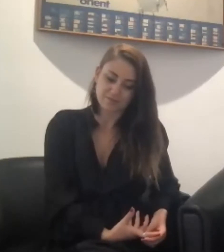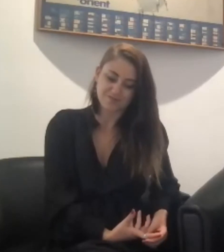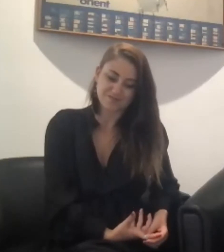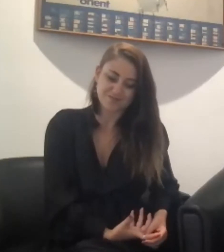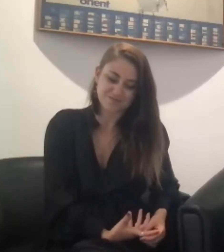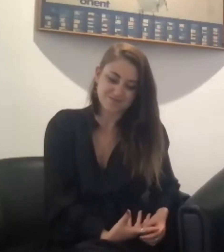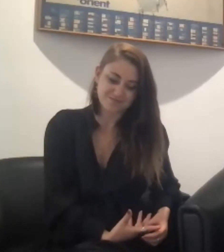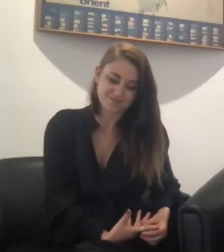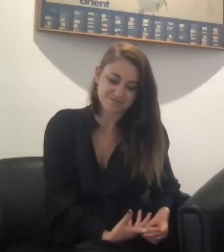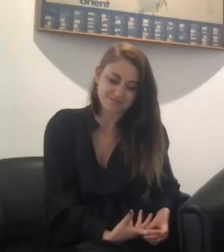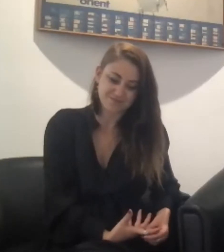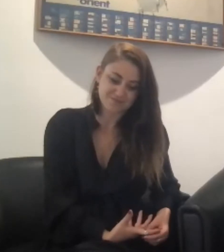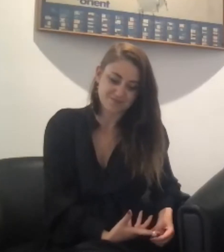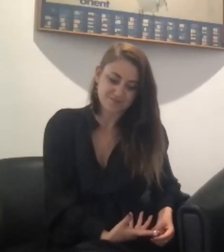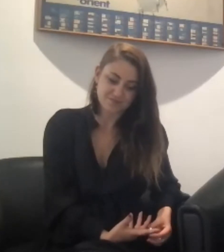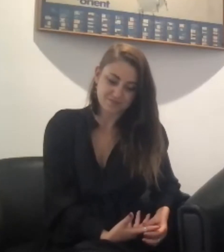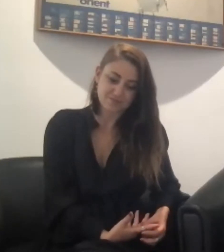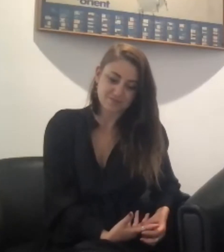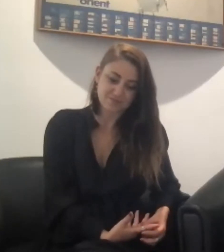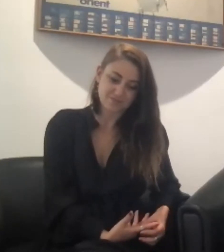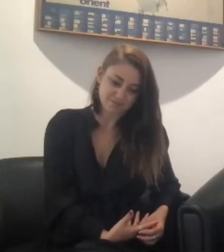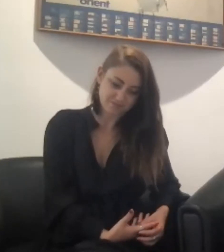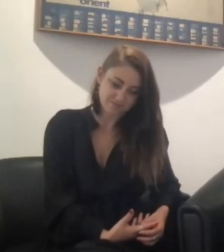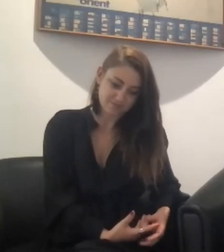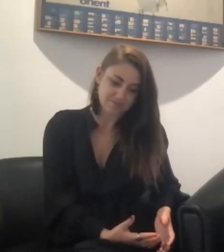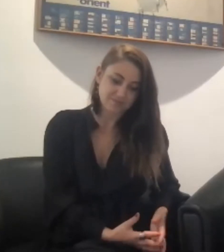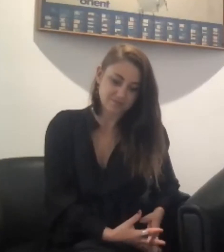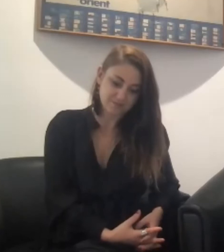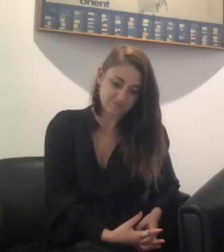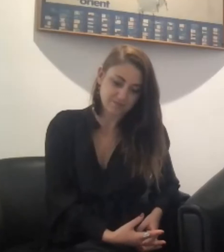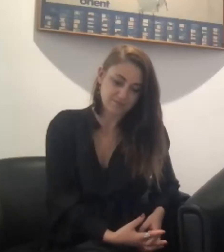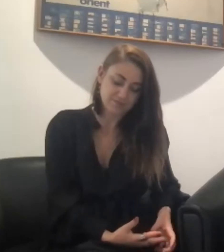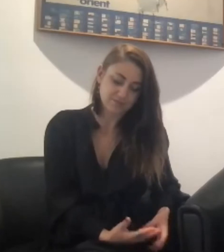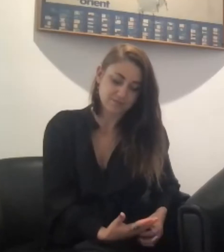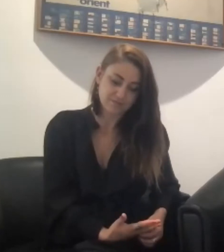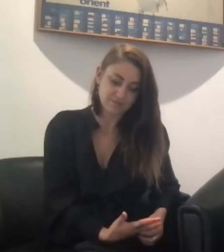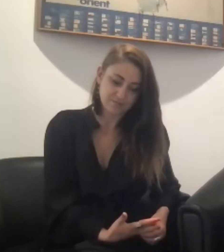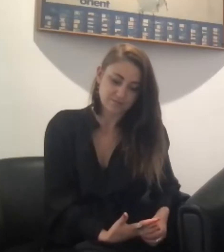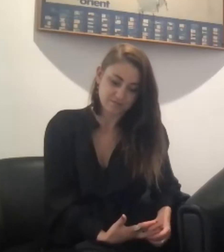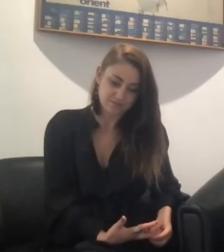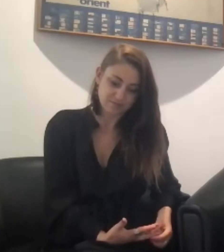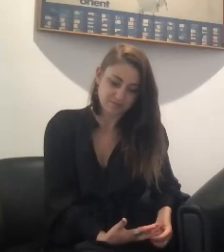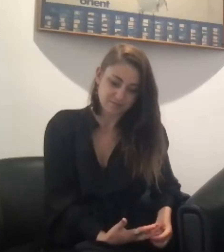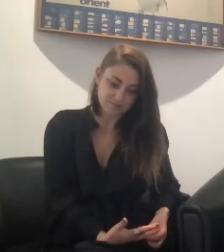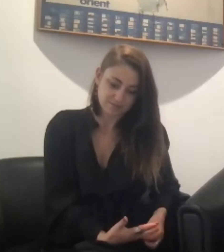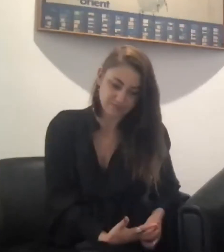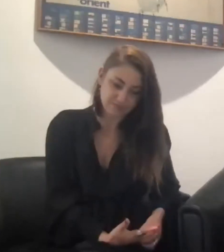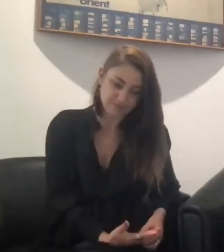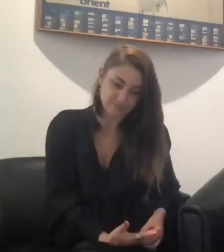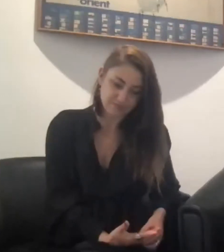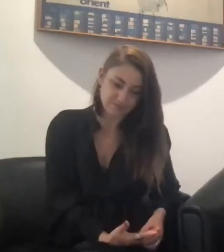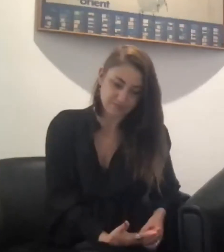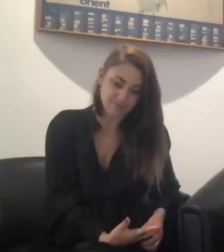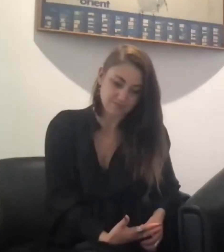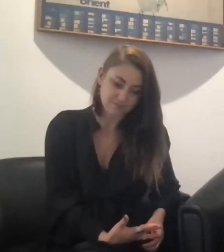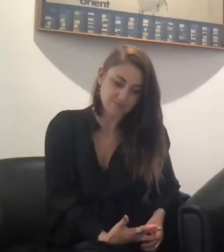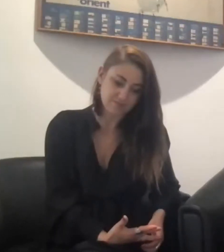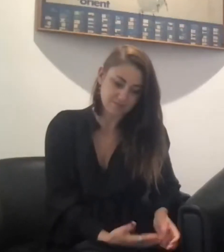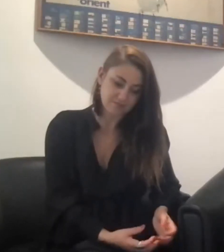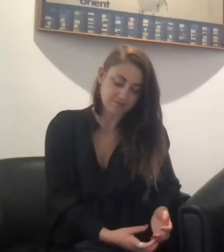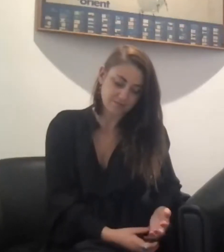Demographically, French is today an Euro-African language, and in 2050, it will be mainly